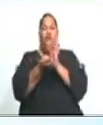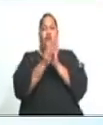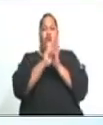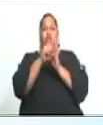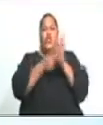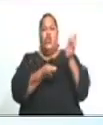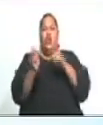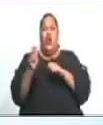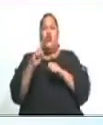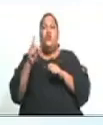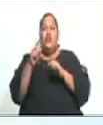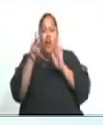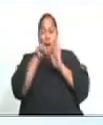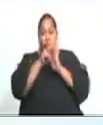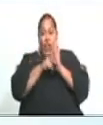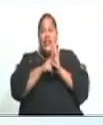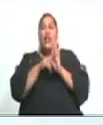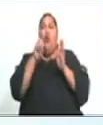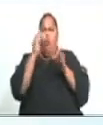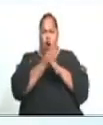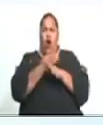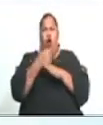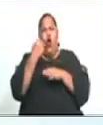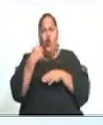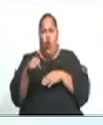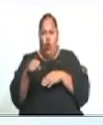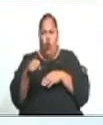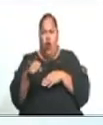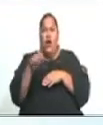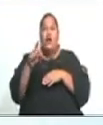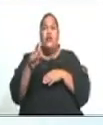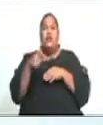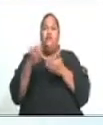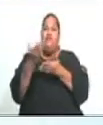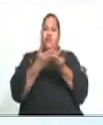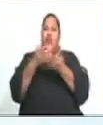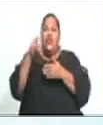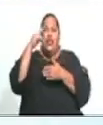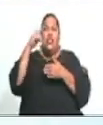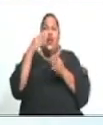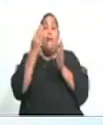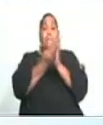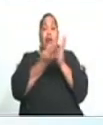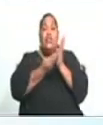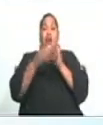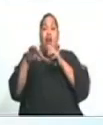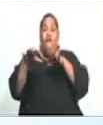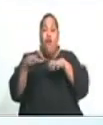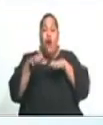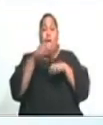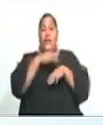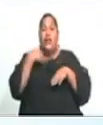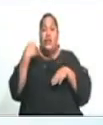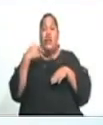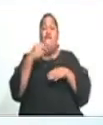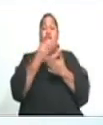if policies are working or not. Speaking during the Dialogue Fiji National Budget Forum last night, Deputy Prime Minister and Minister for Finance Professor